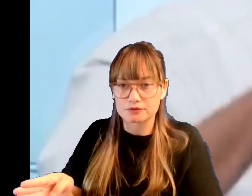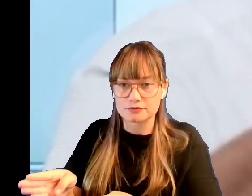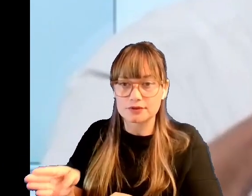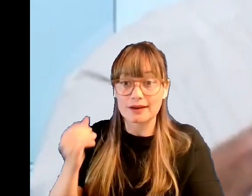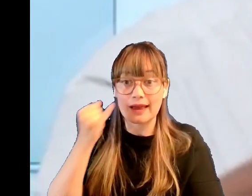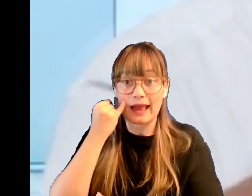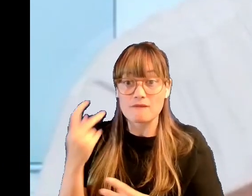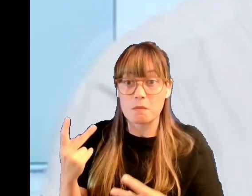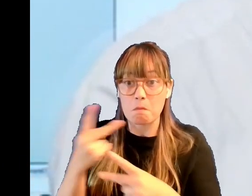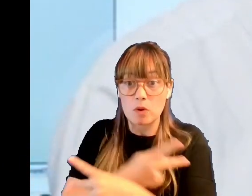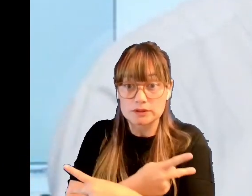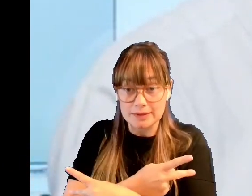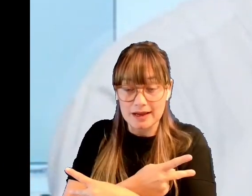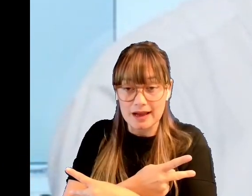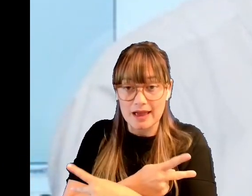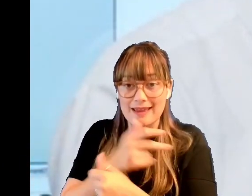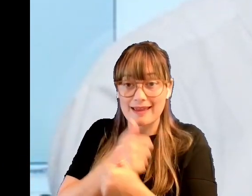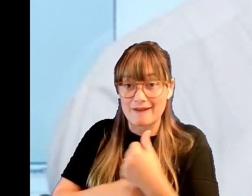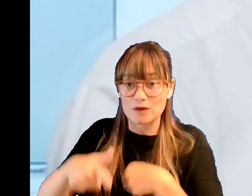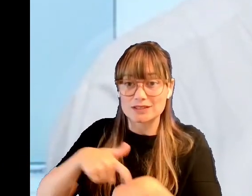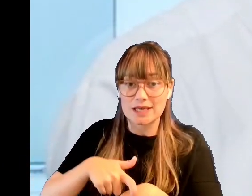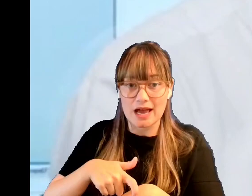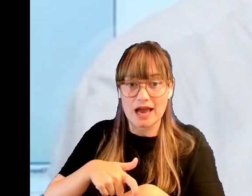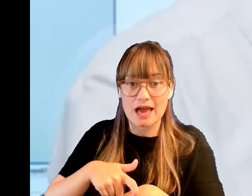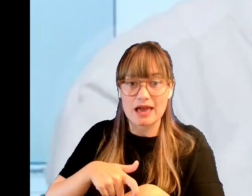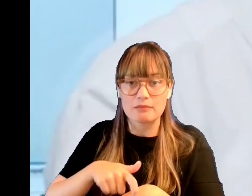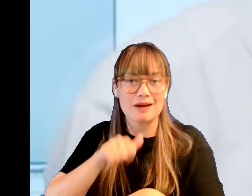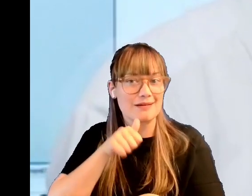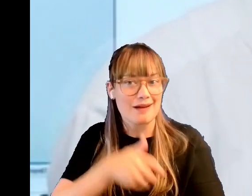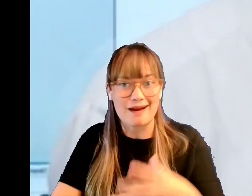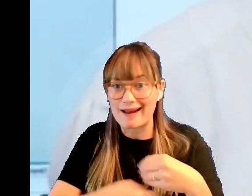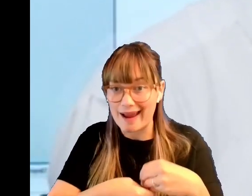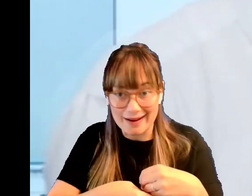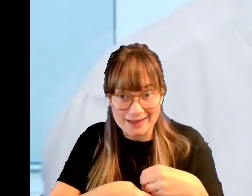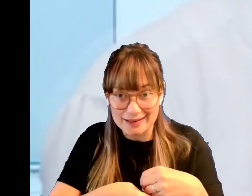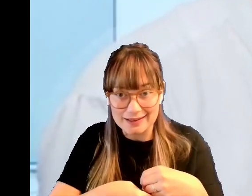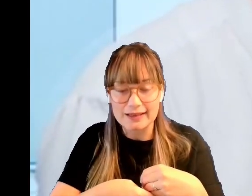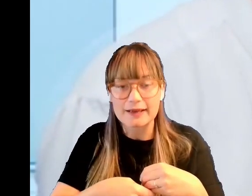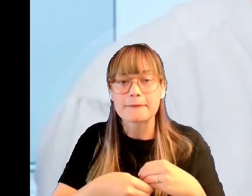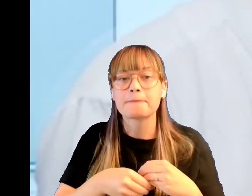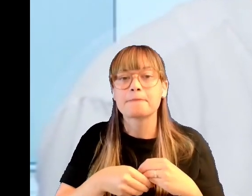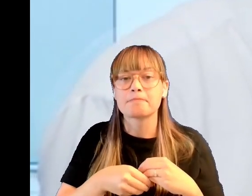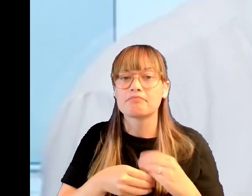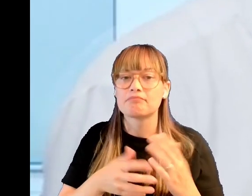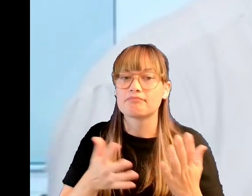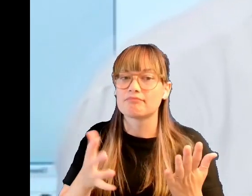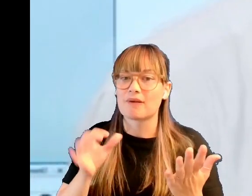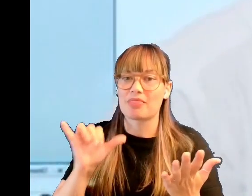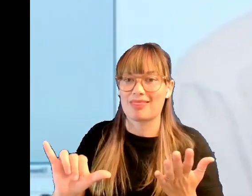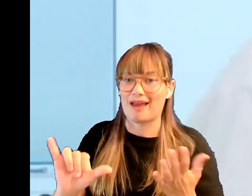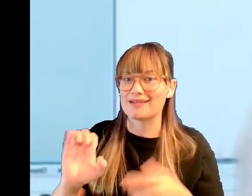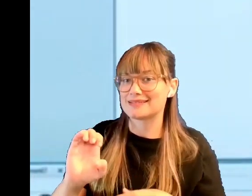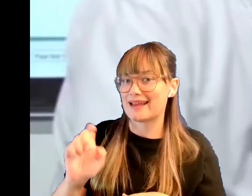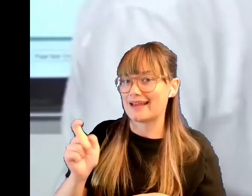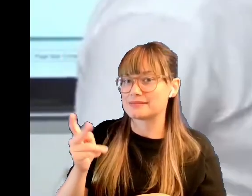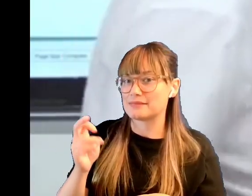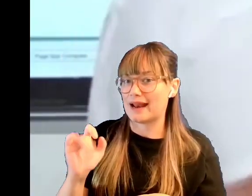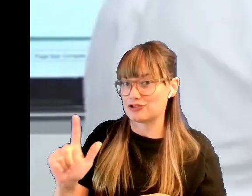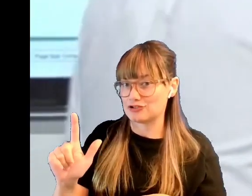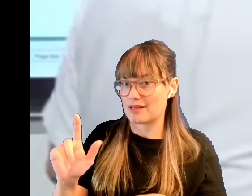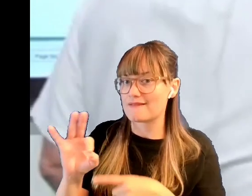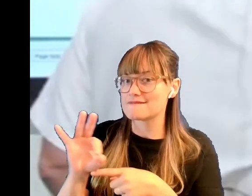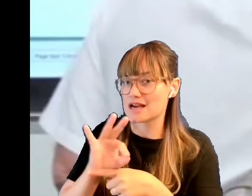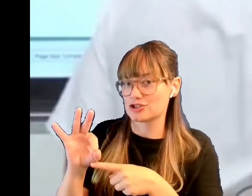if you're multiplying by something each time instead of adding the same thing each time, that's an exponential